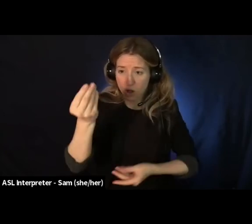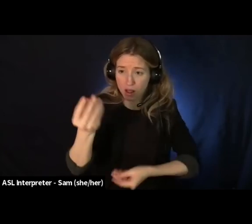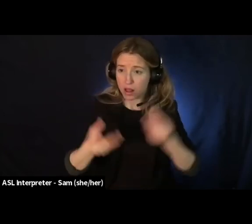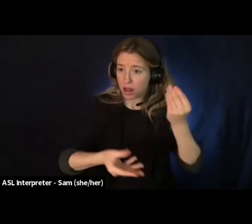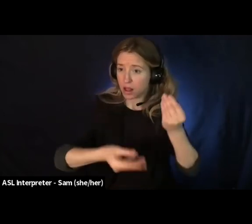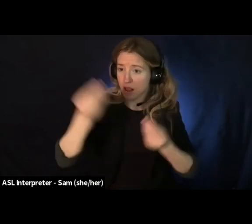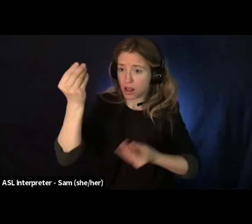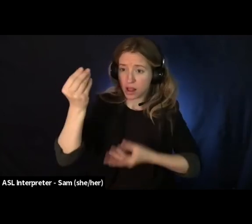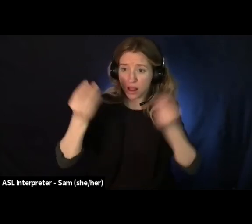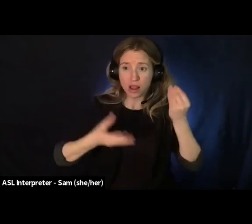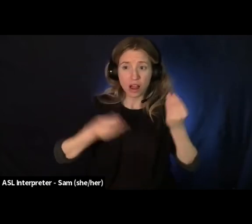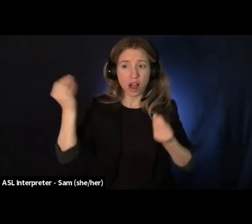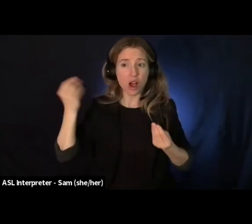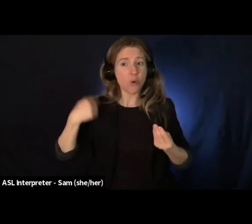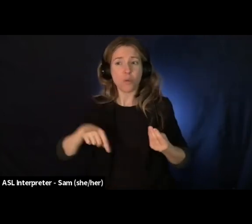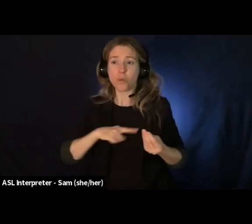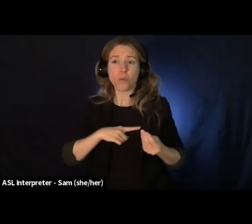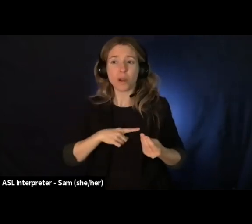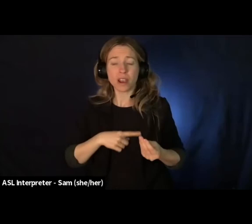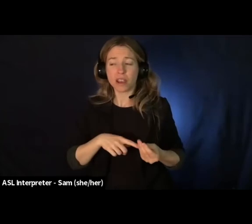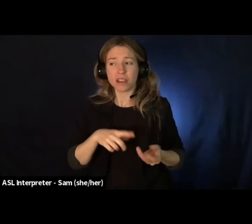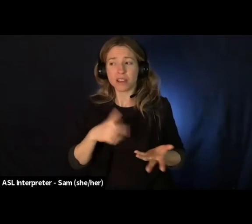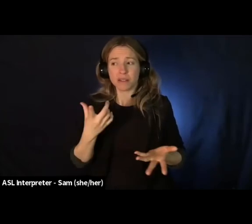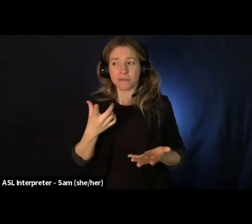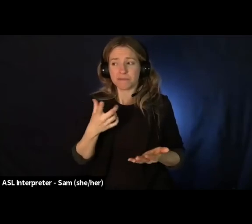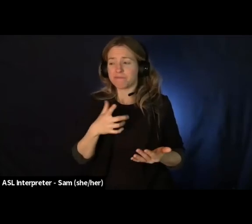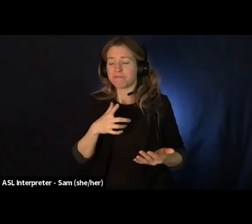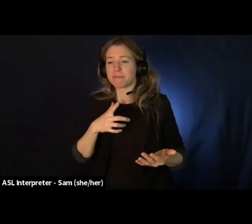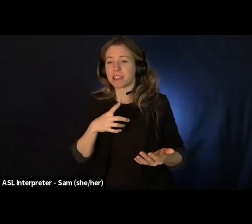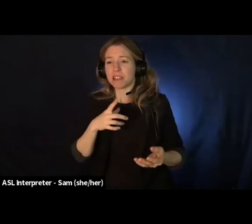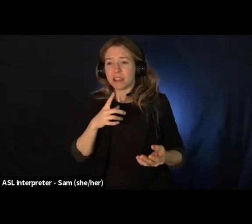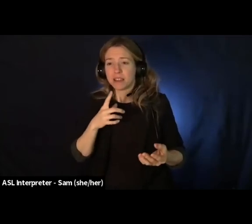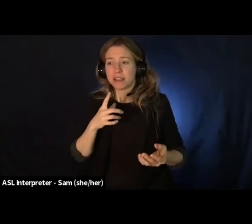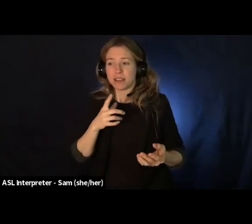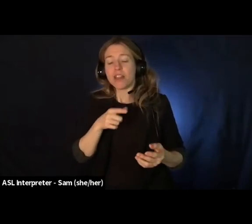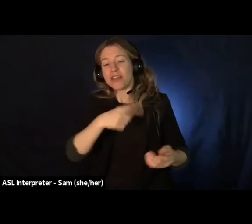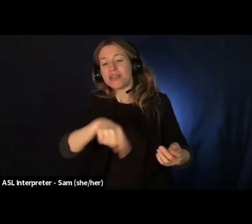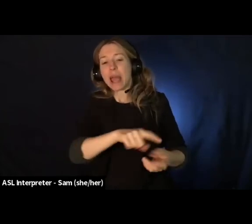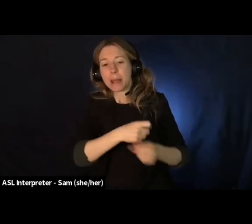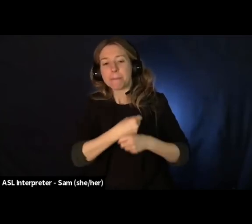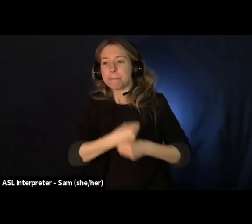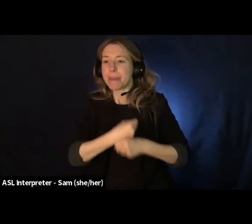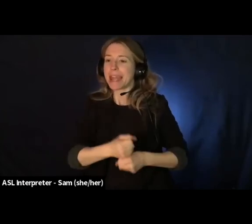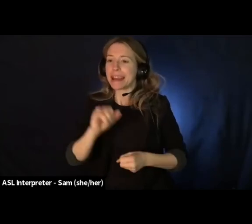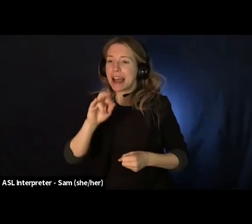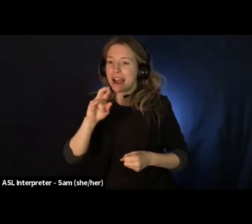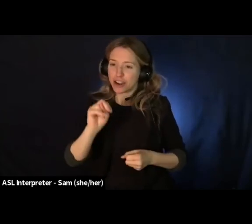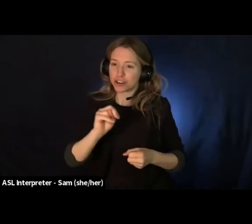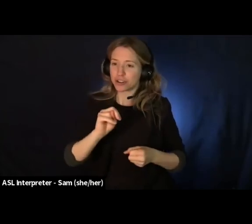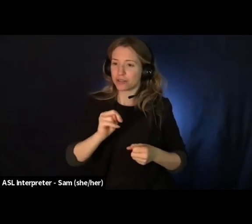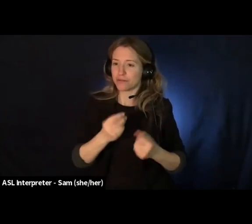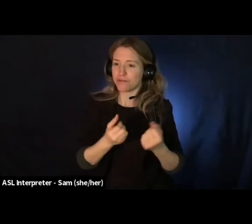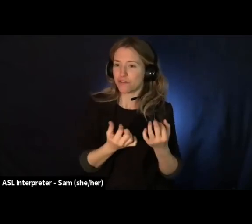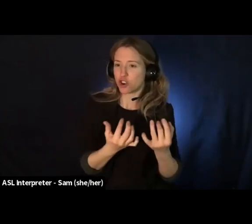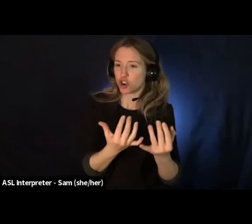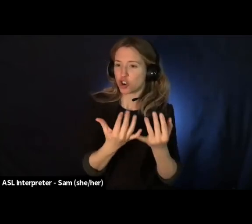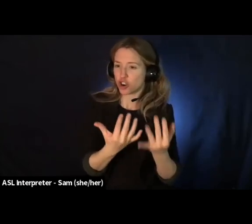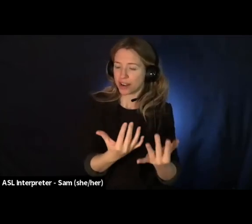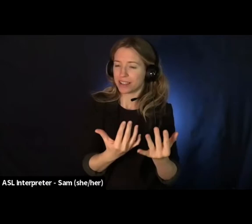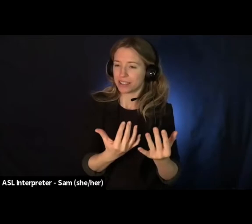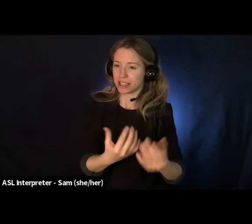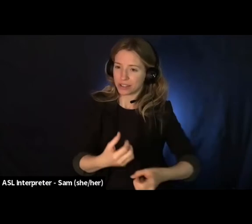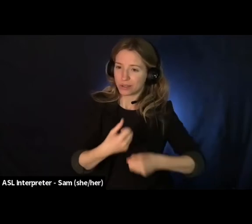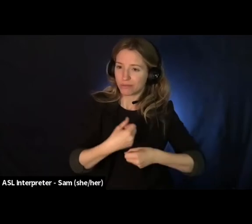creating these furnaces and smelting iron, but most of our ancestors took part of